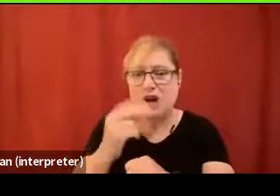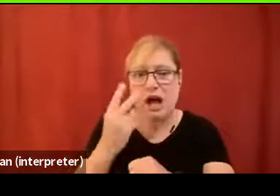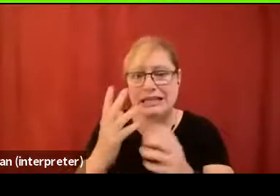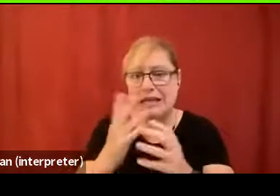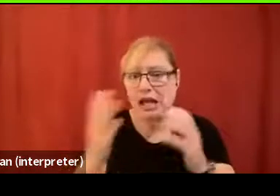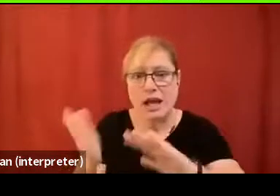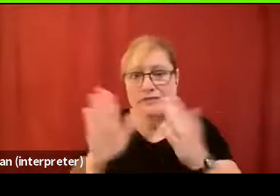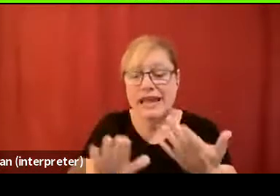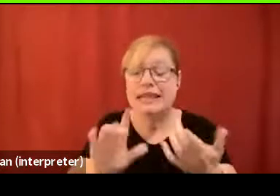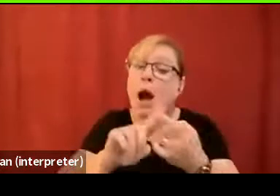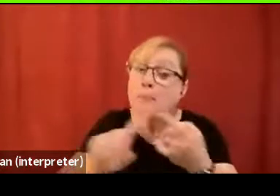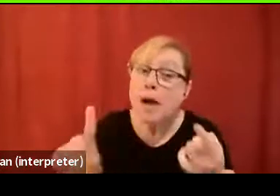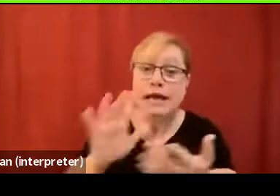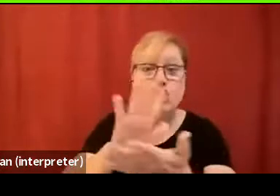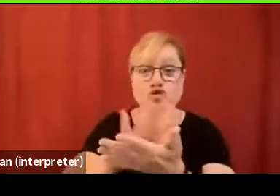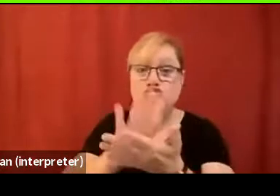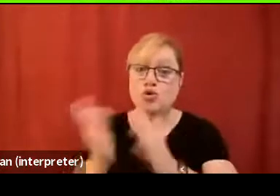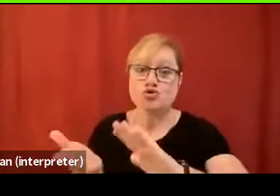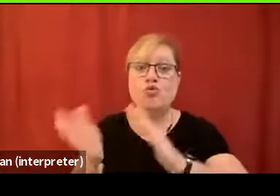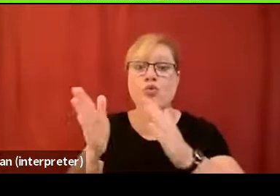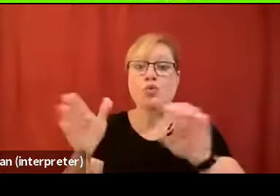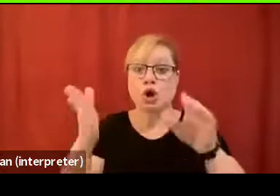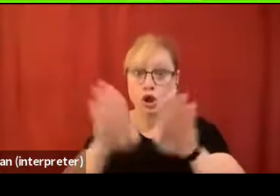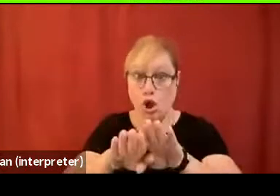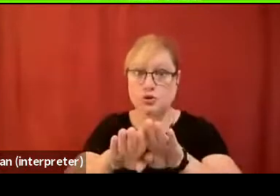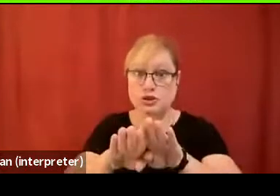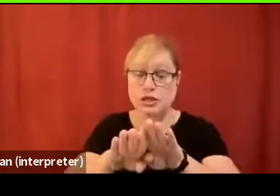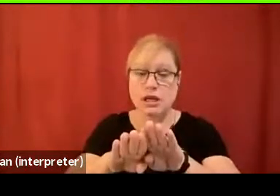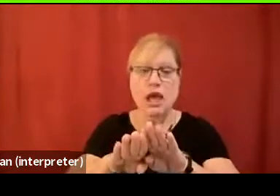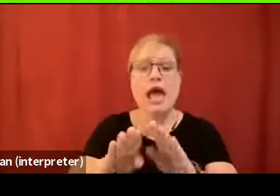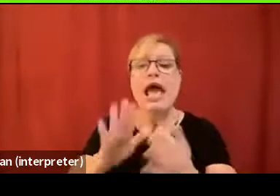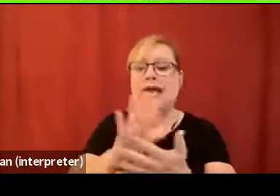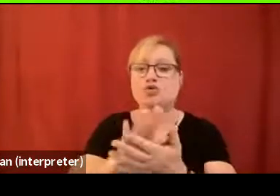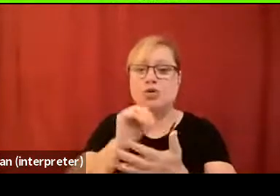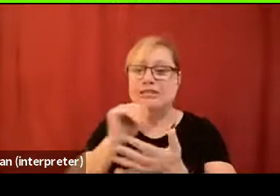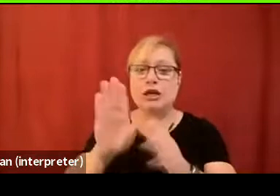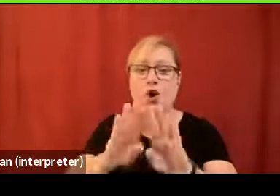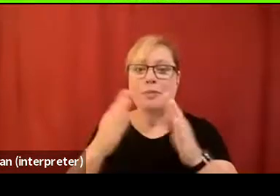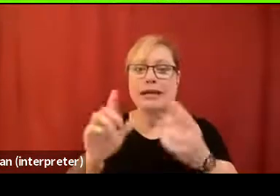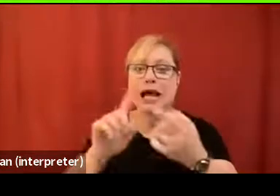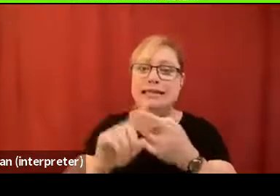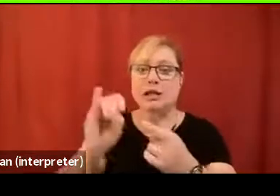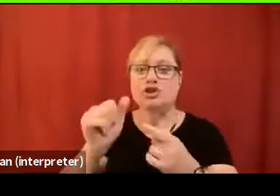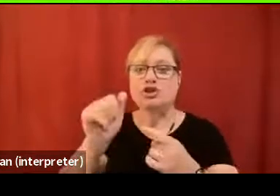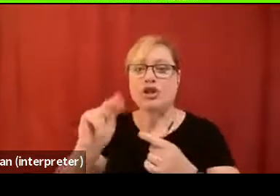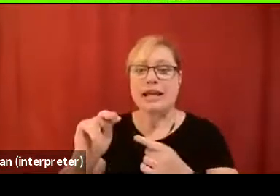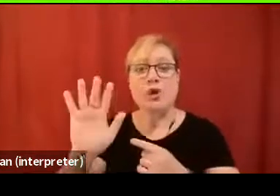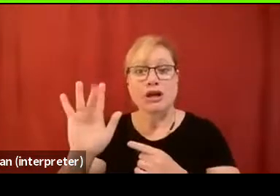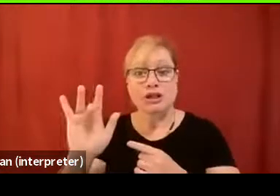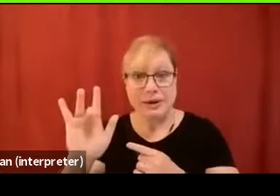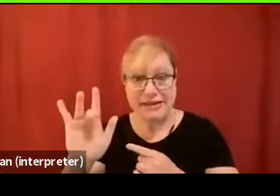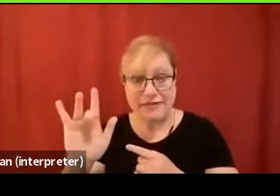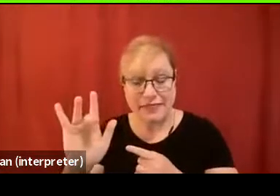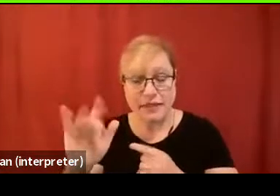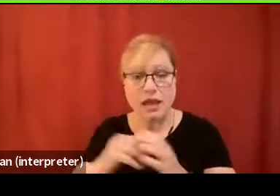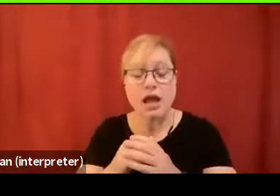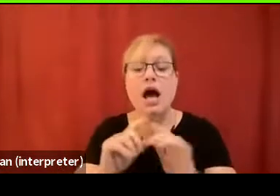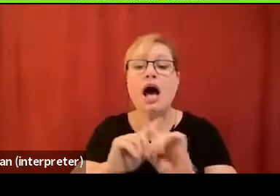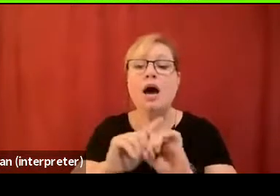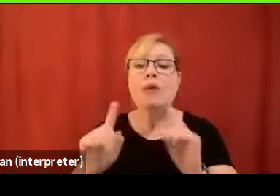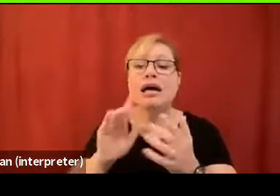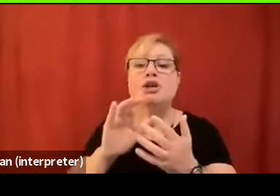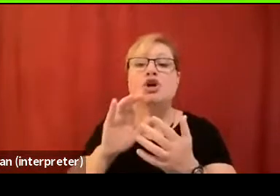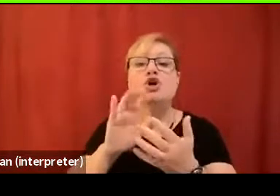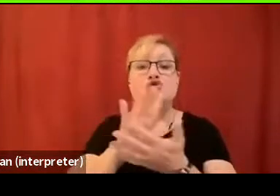schools were closed, and schools didn't reopen until January 25th. But schools were closed in a lot of the